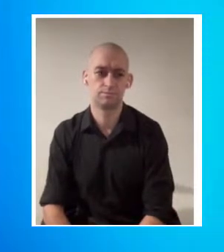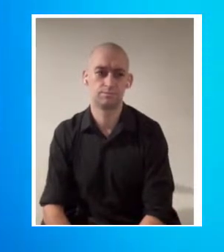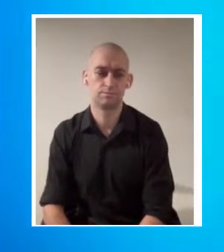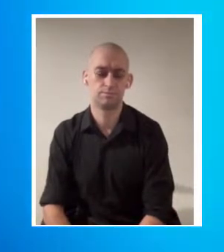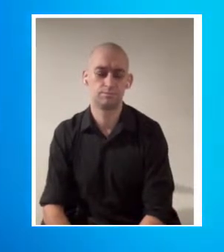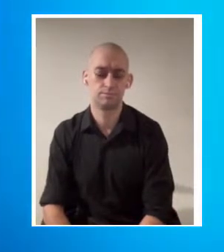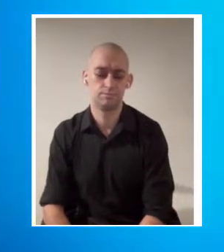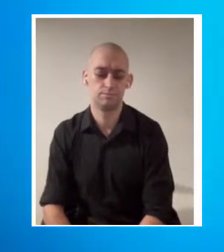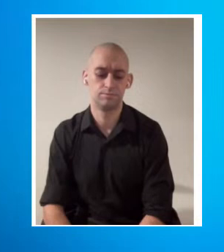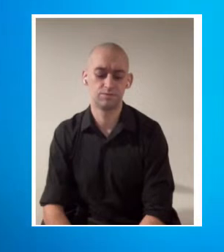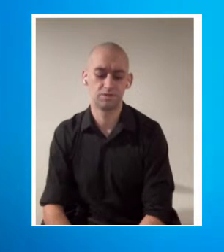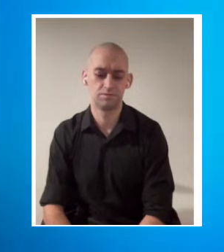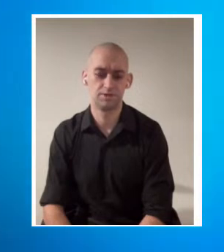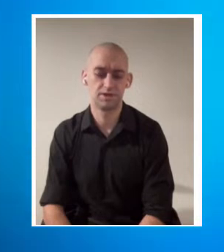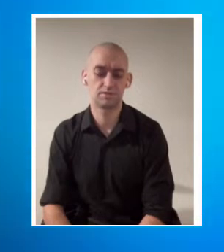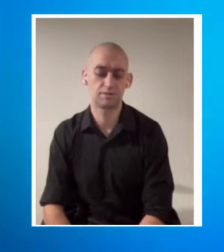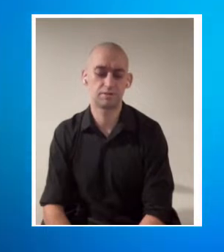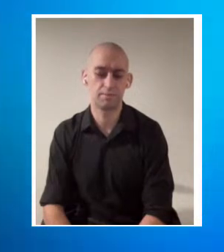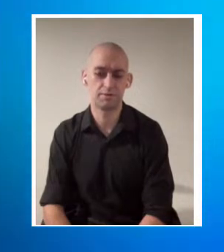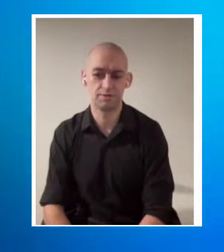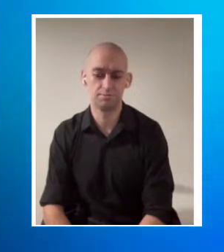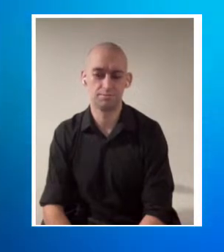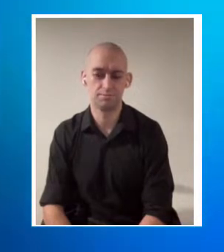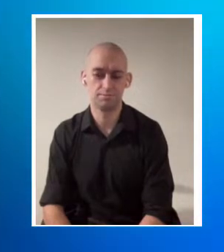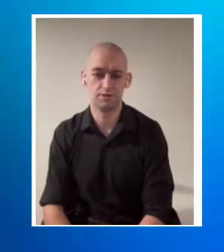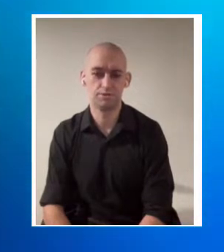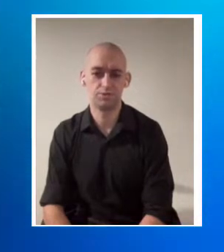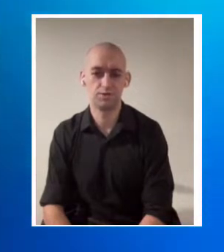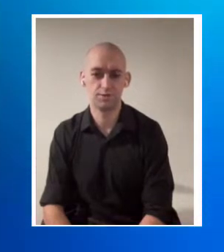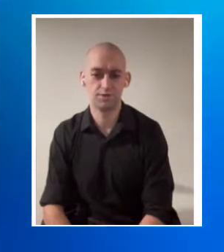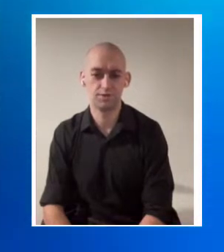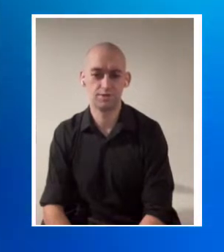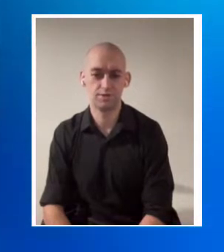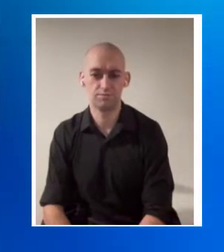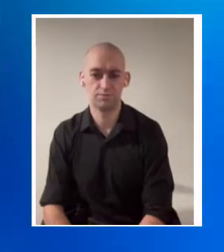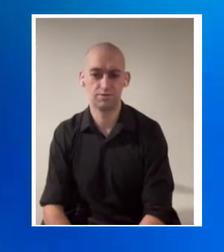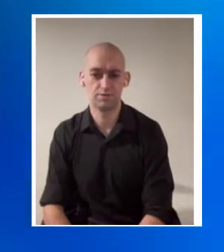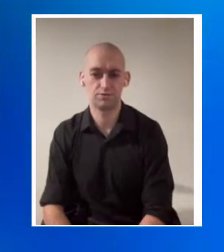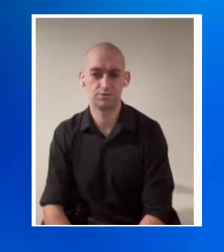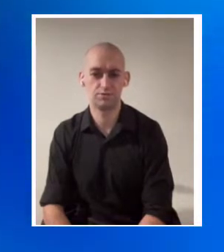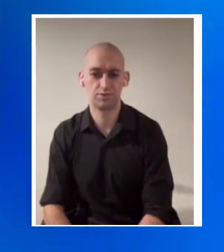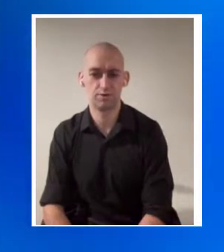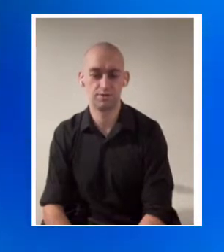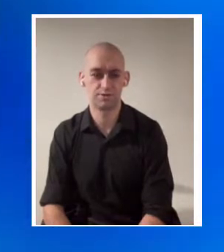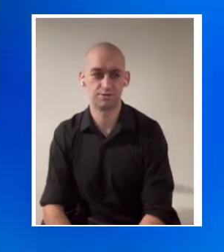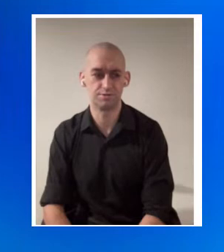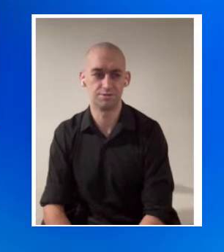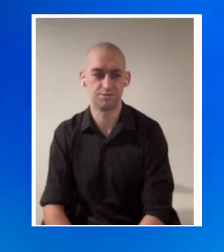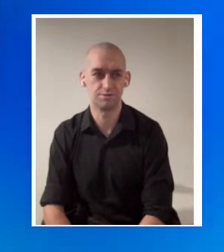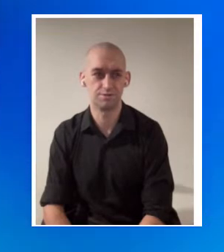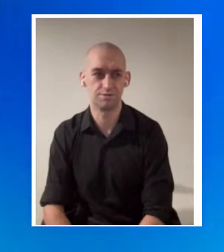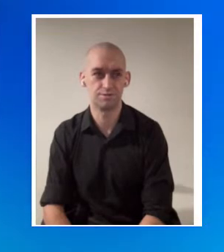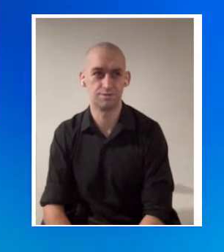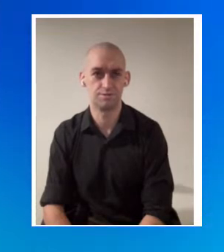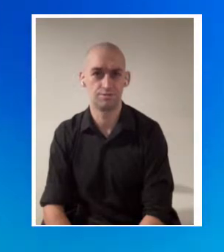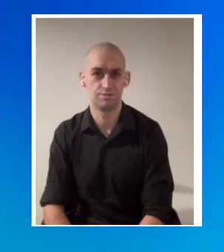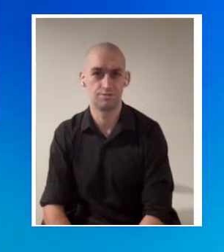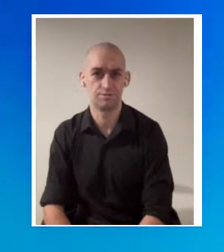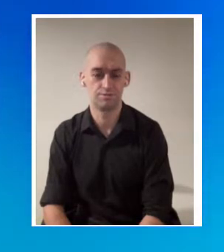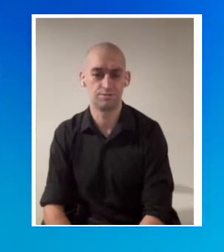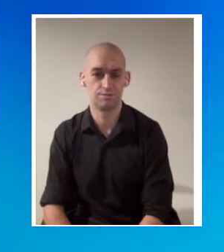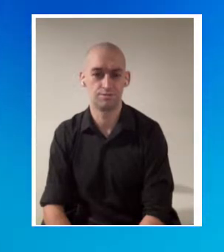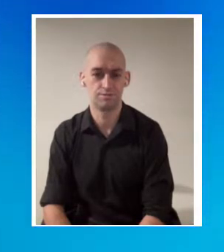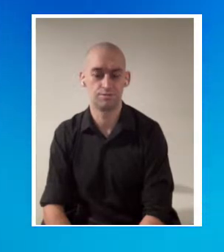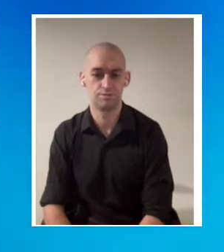in contact with Kelly and the team. Yeah, I already So- sent her this stuff. All